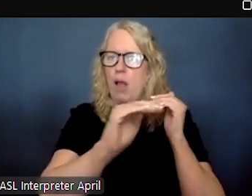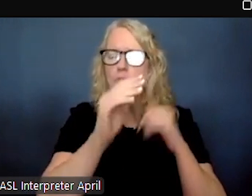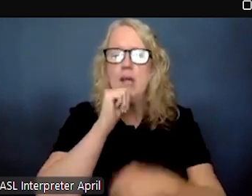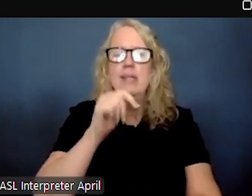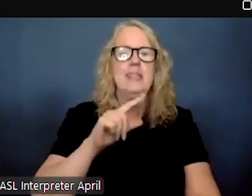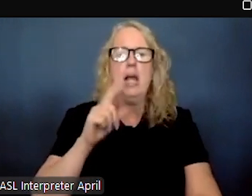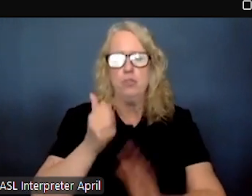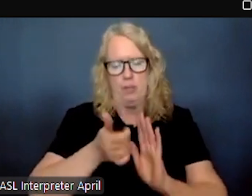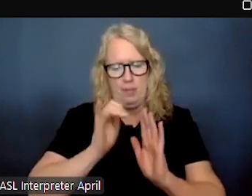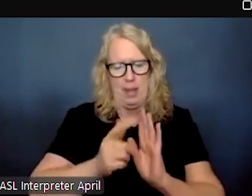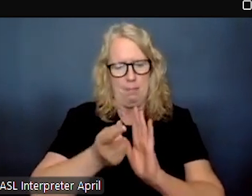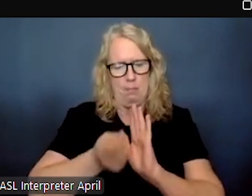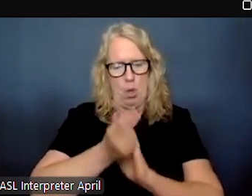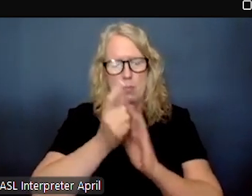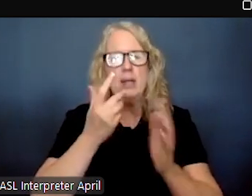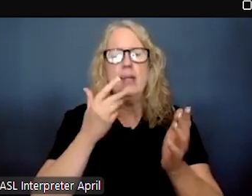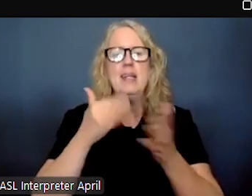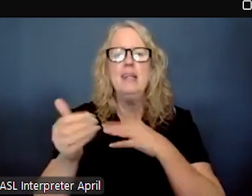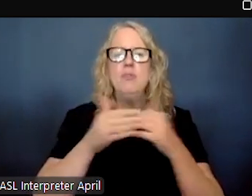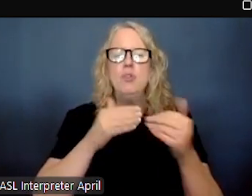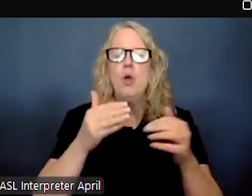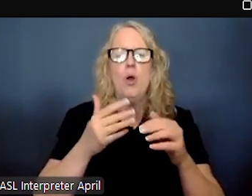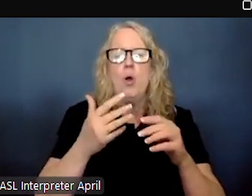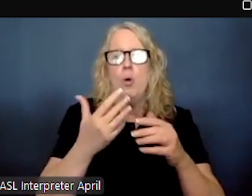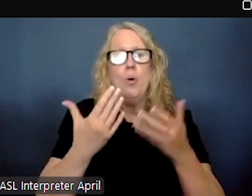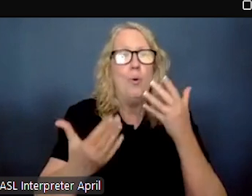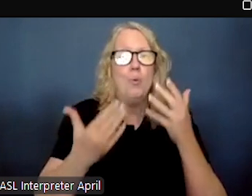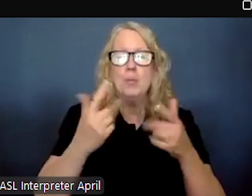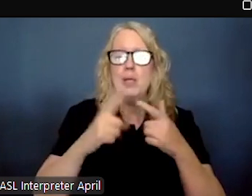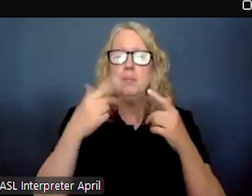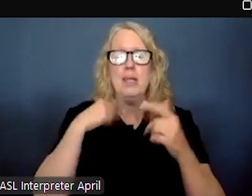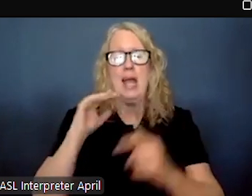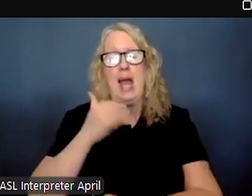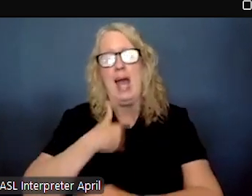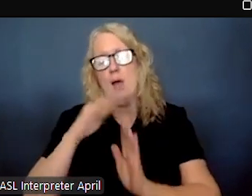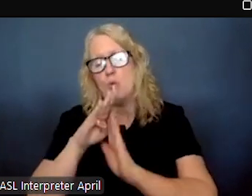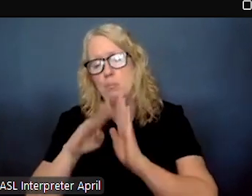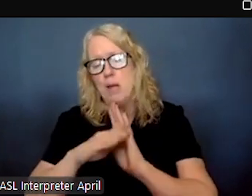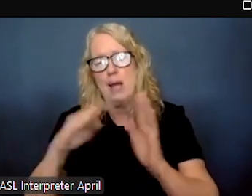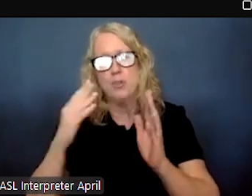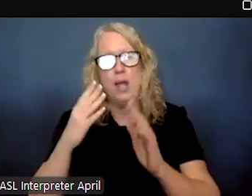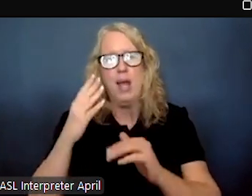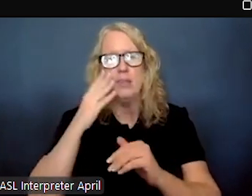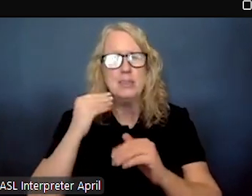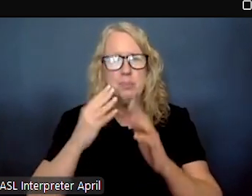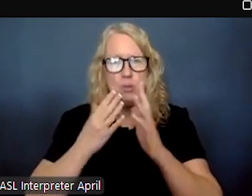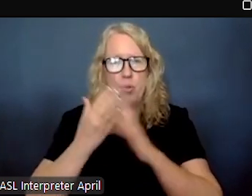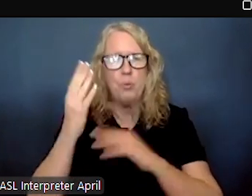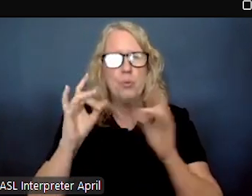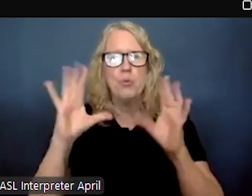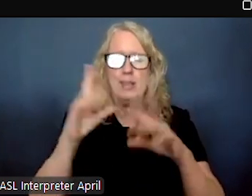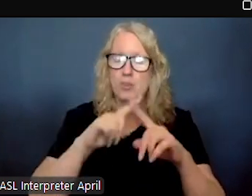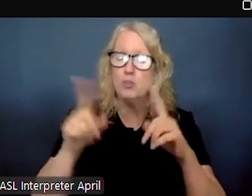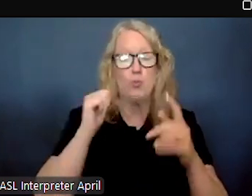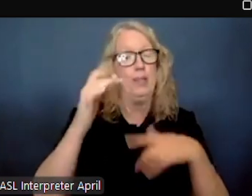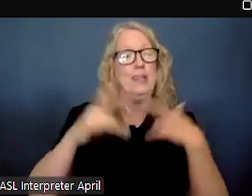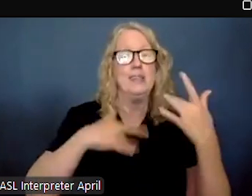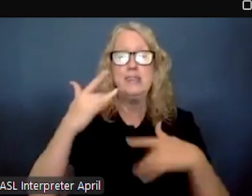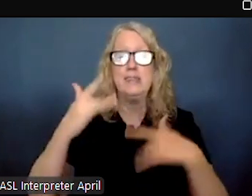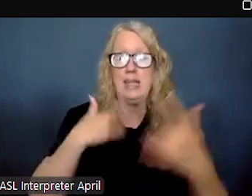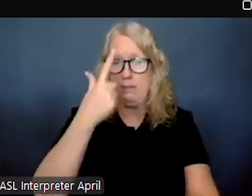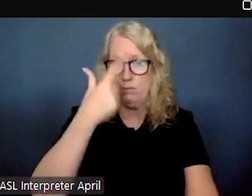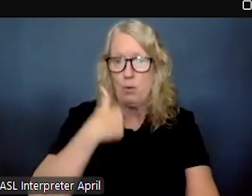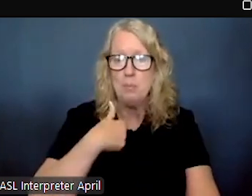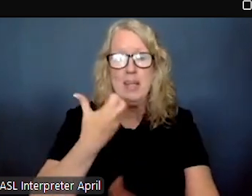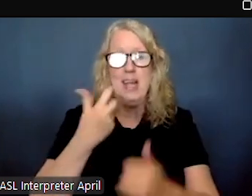moment in time, even though we come from maybe crisis background. So it's very exciting to me to